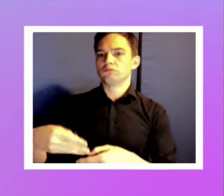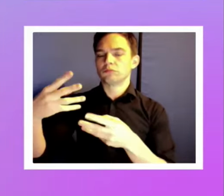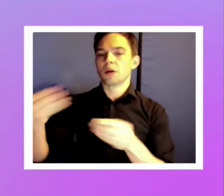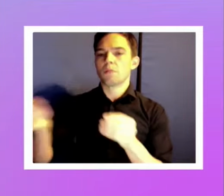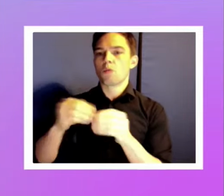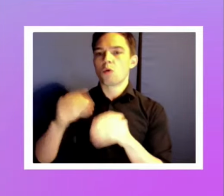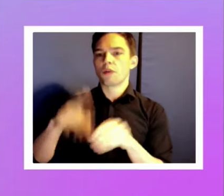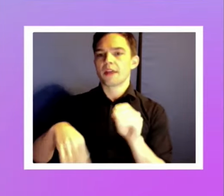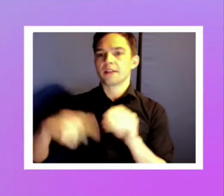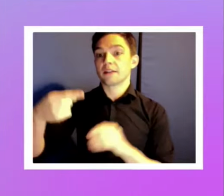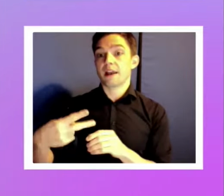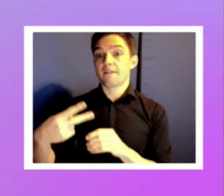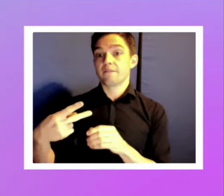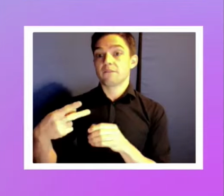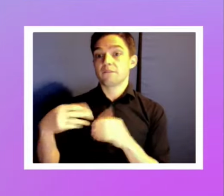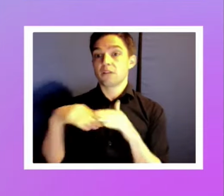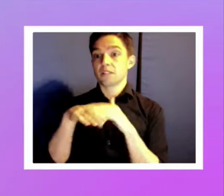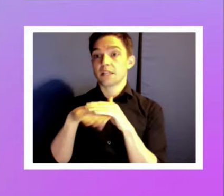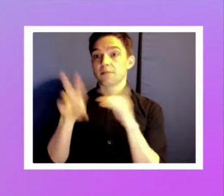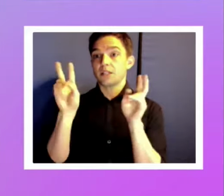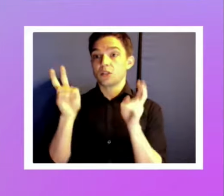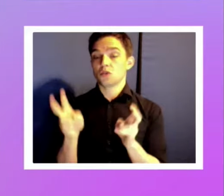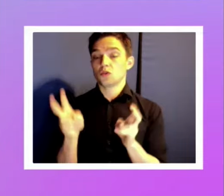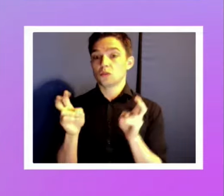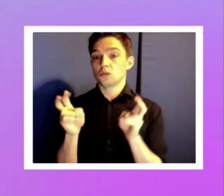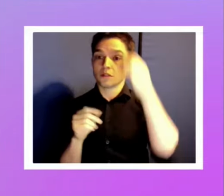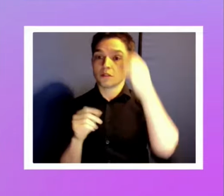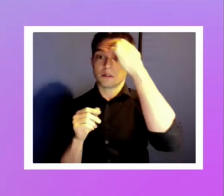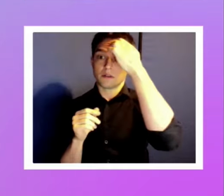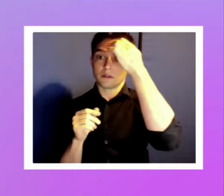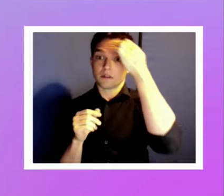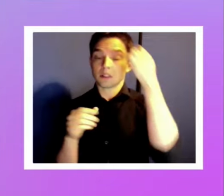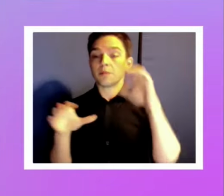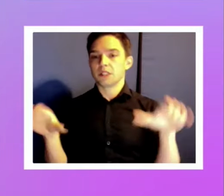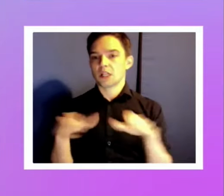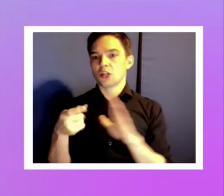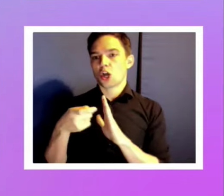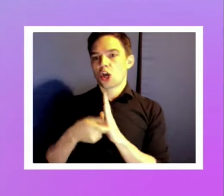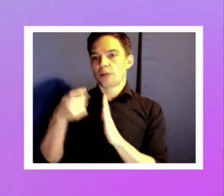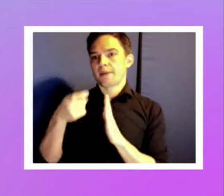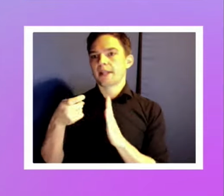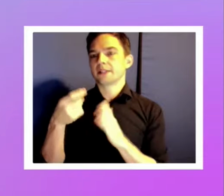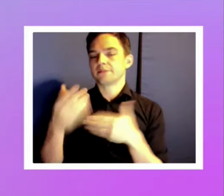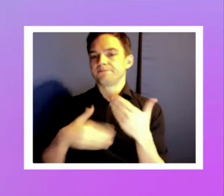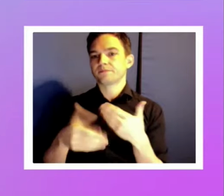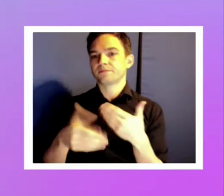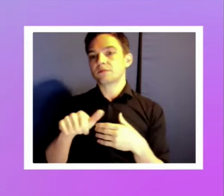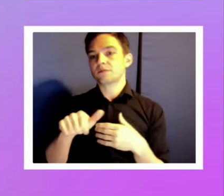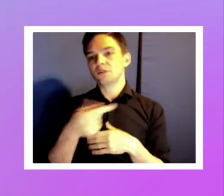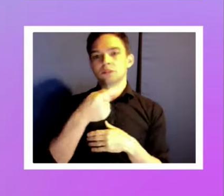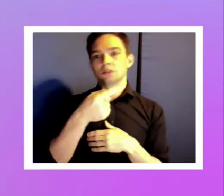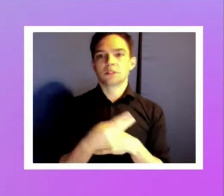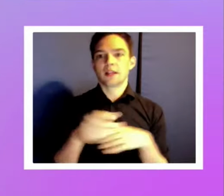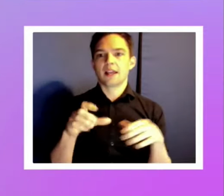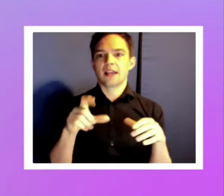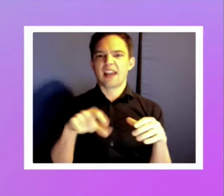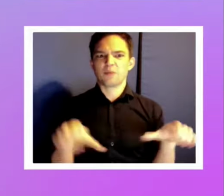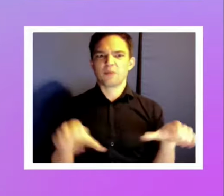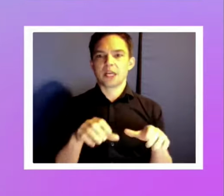than half of the accessibility issues can be detected automatically. The other half needs to be done